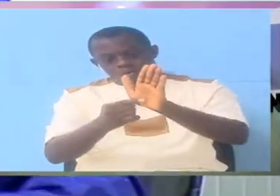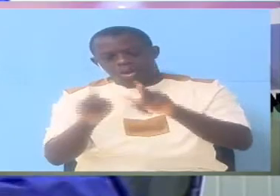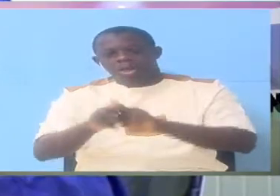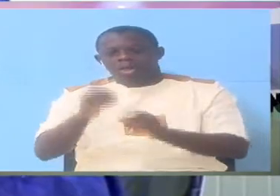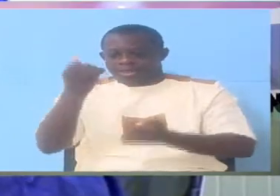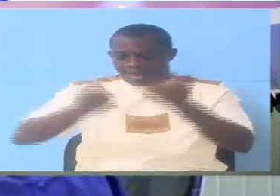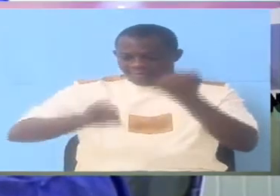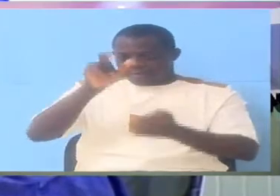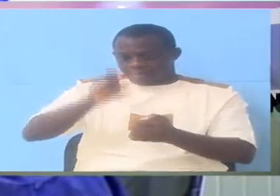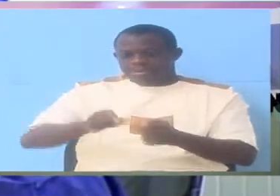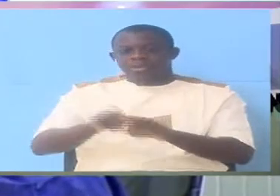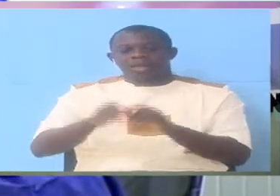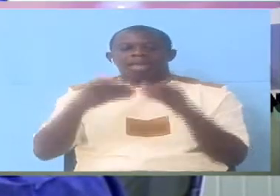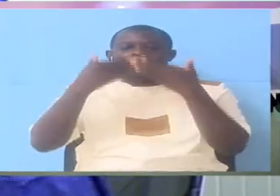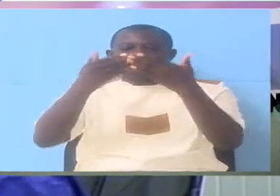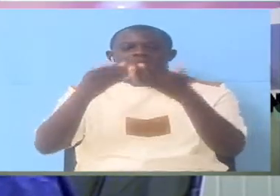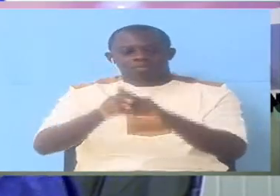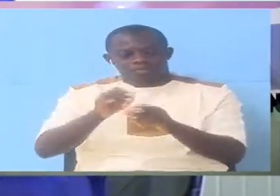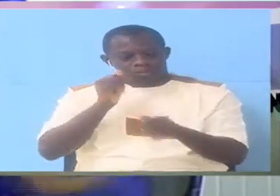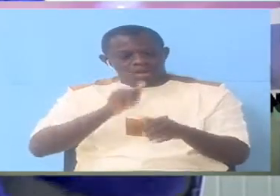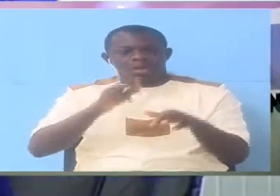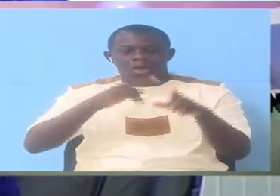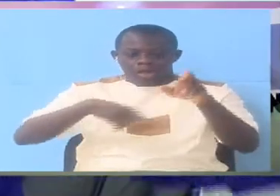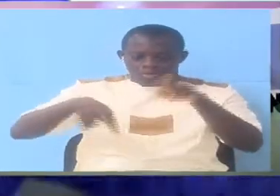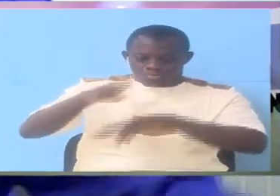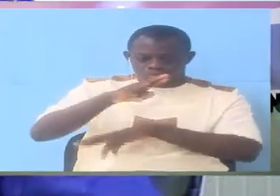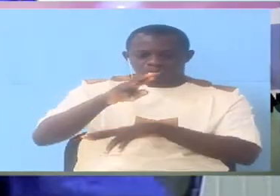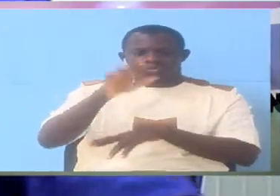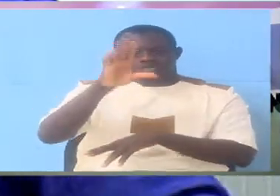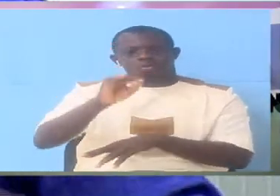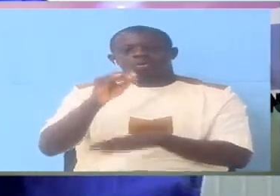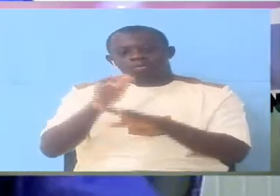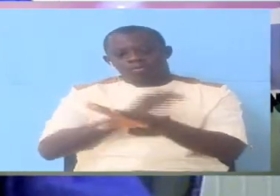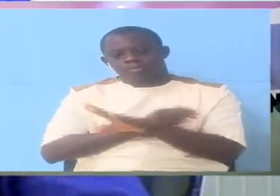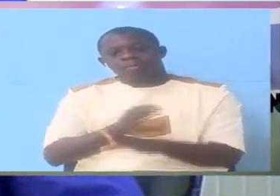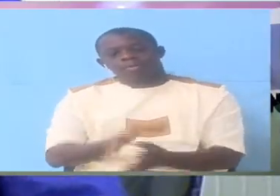directions to the driver and told him to take a turn. We